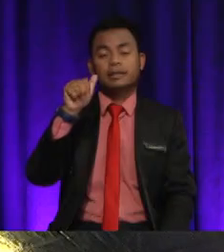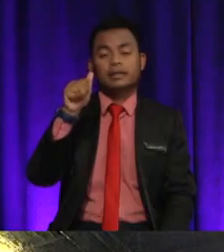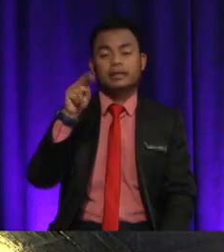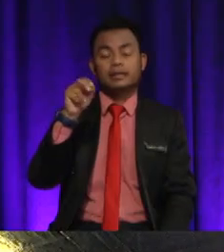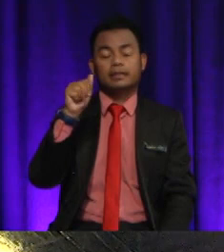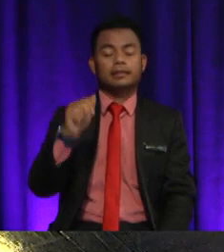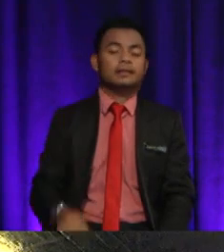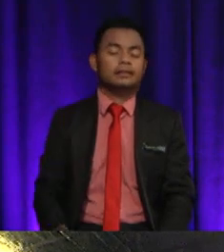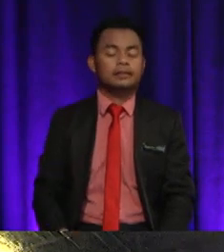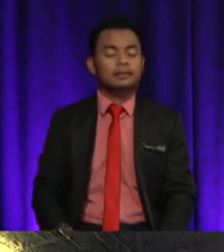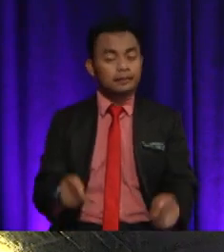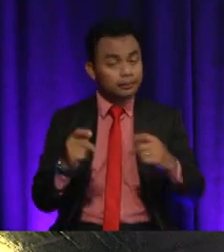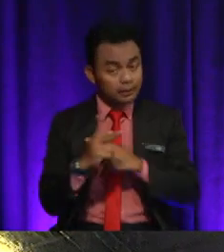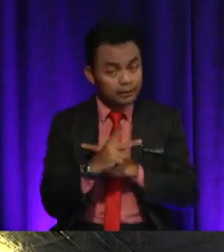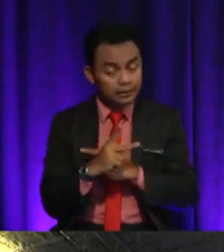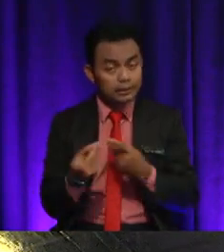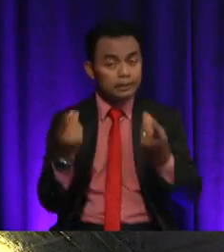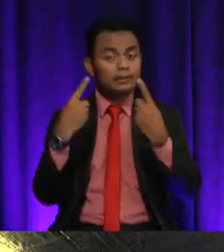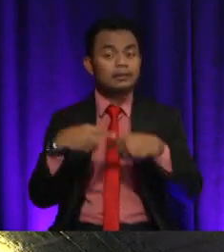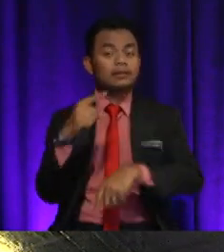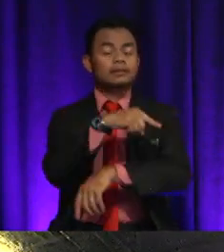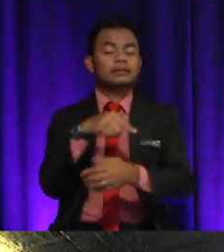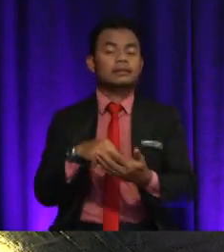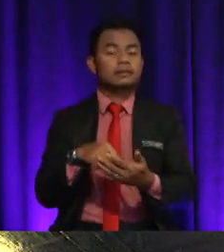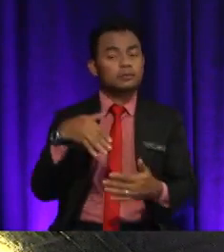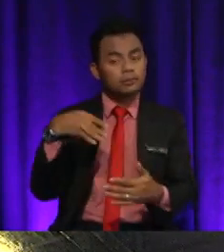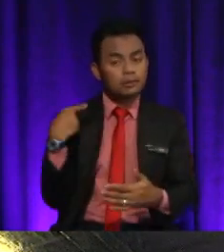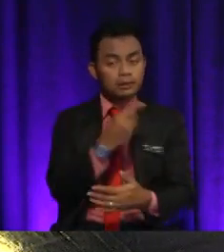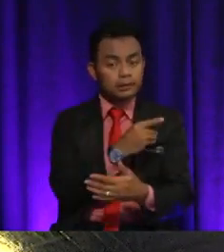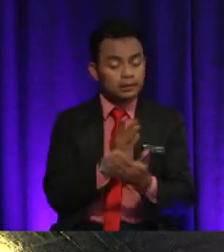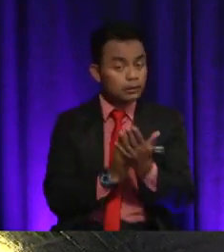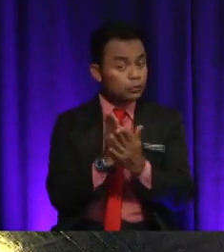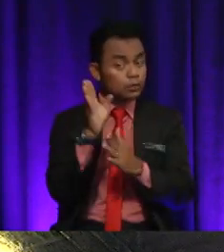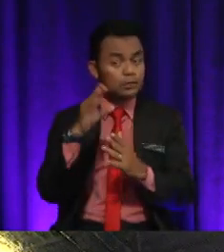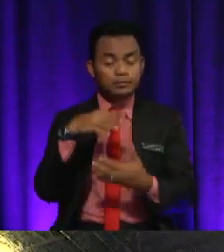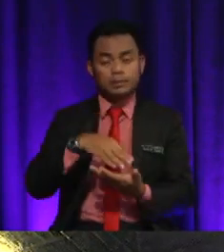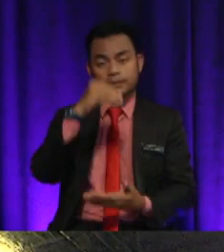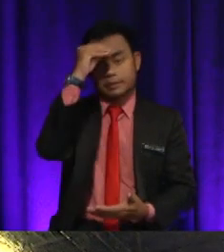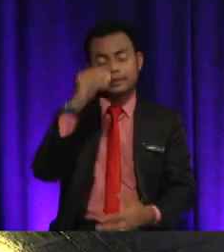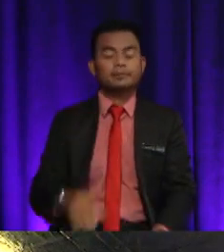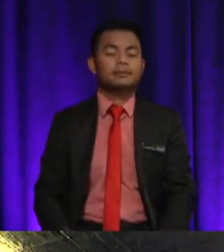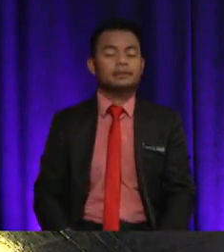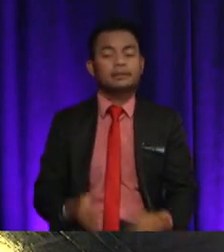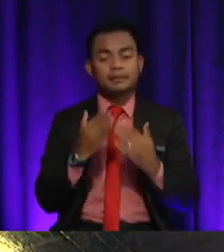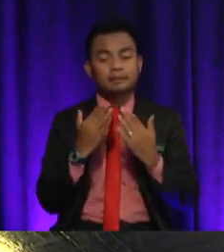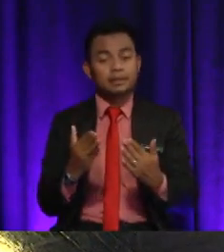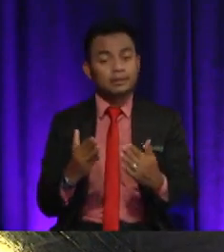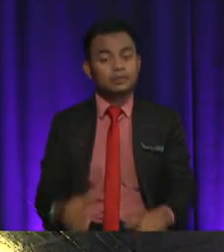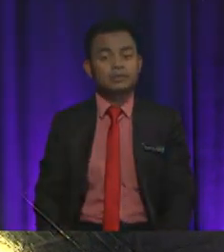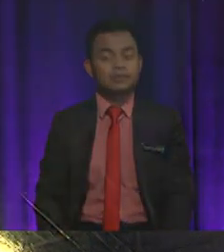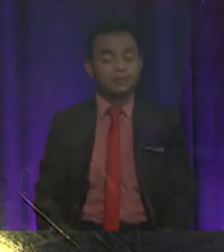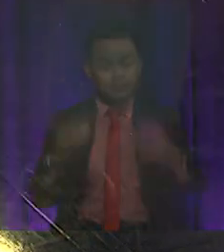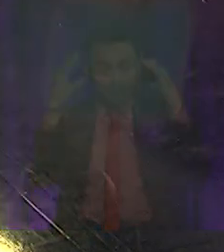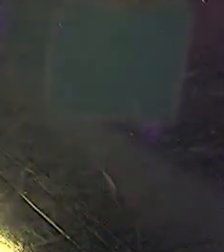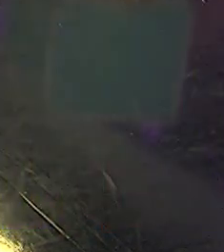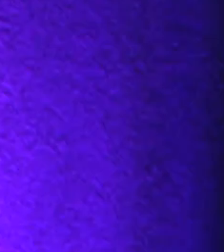you so much for joining us today. And before we proceed with today's lesson, I also want to welcome teacher Saiful from